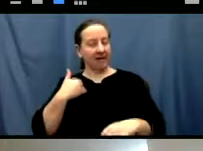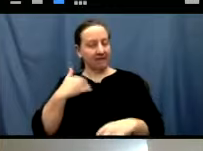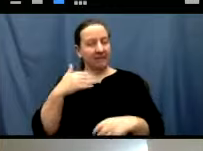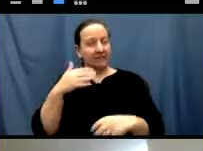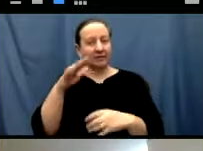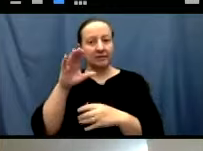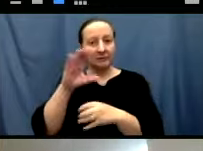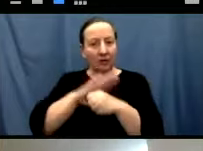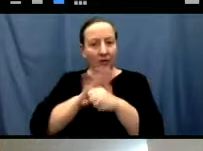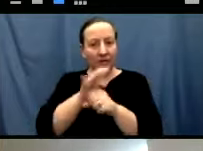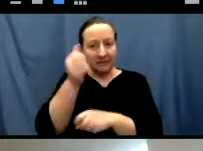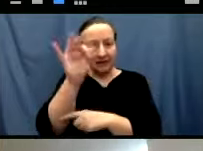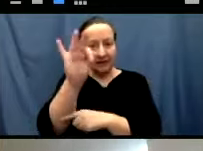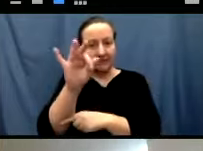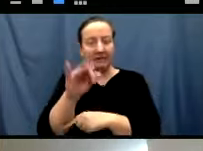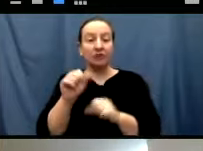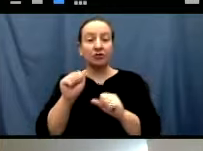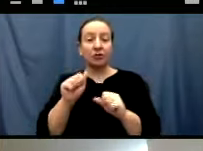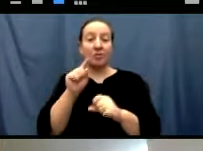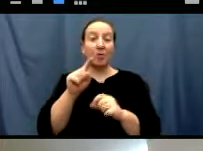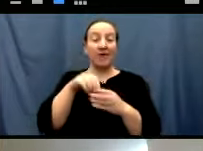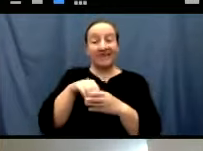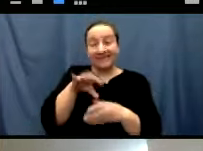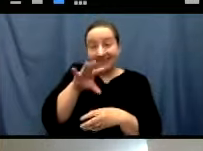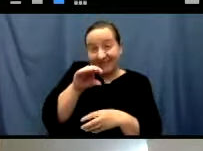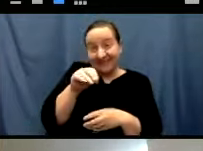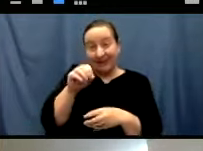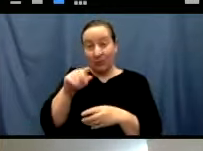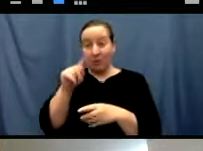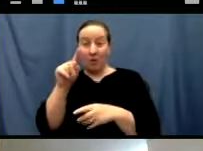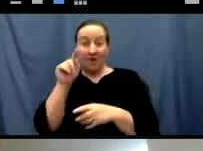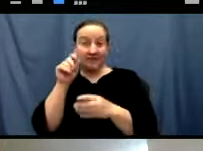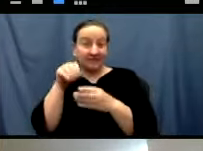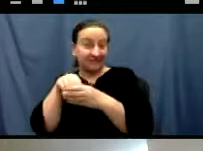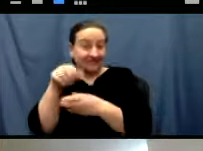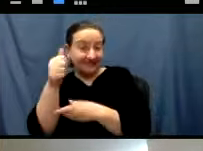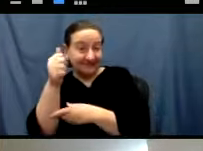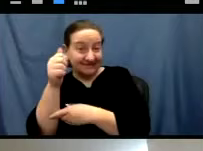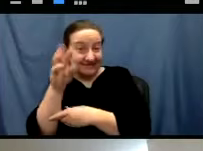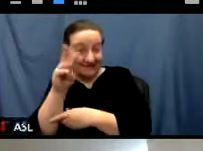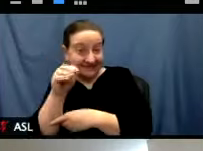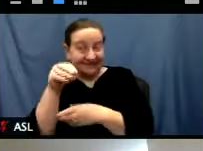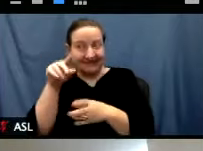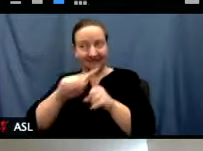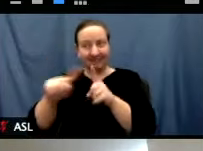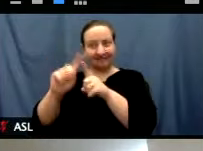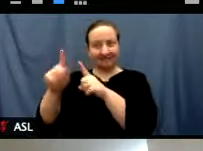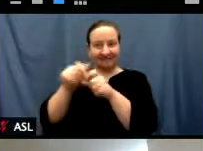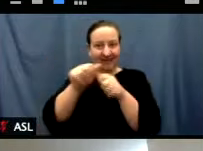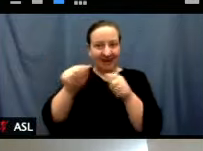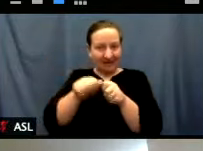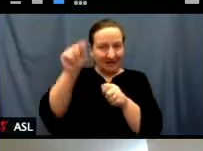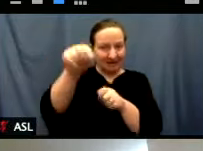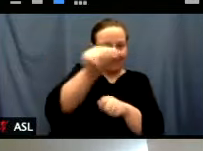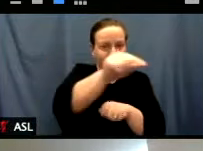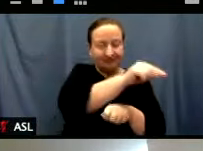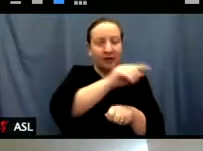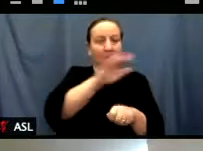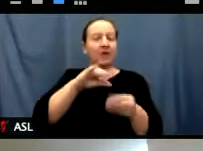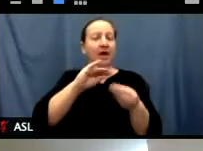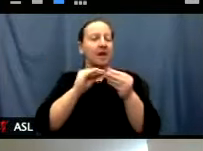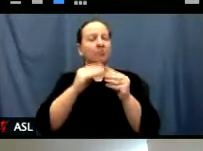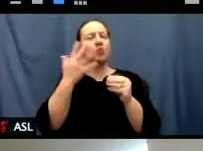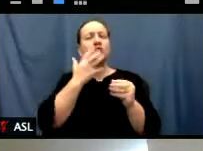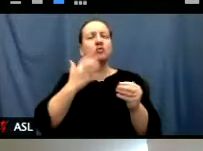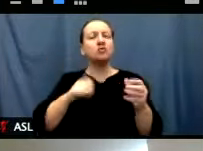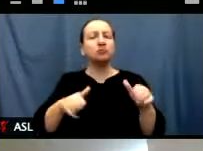of the state, that is as low as 1 in 50 or 1 in 60. So that level of disease is particularly challenging because we know that a